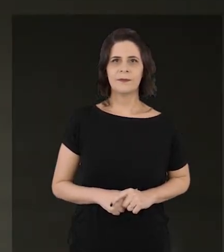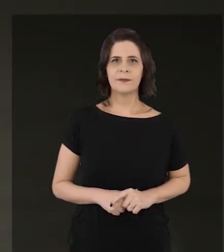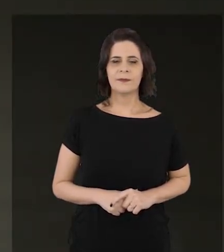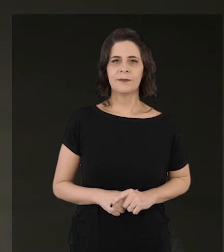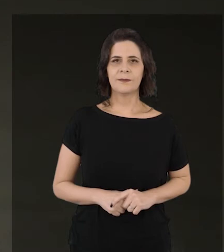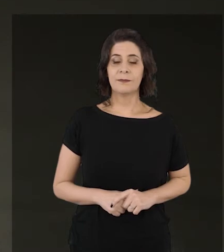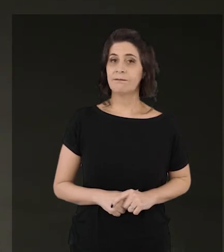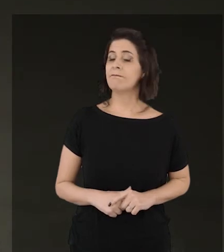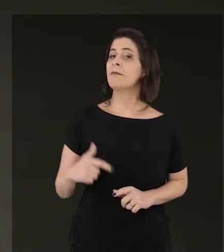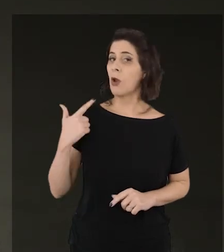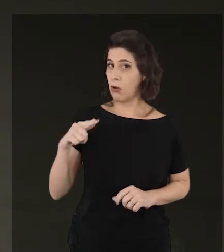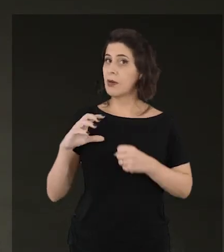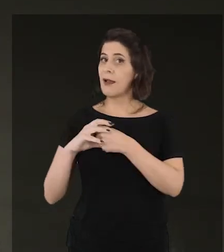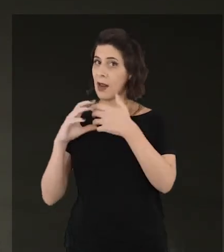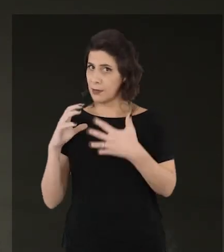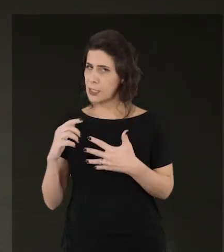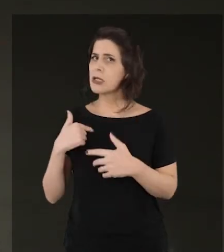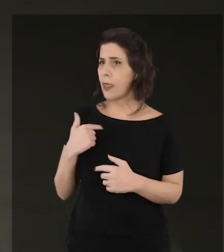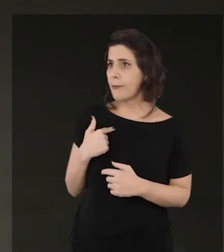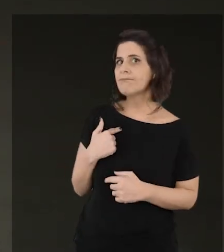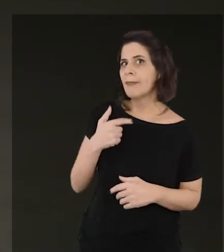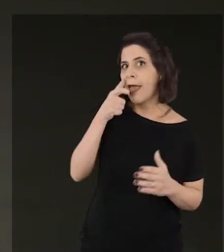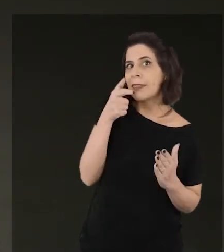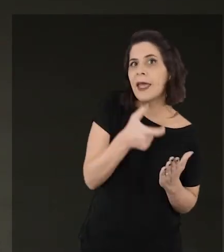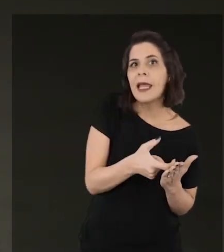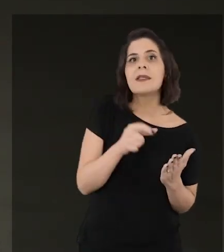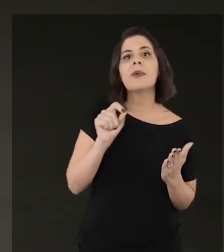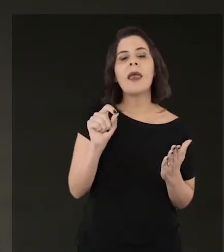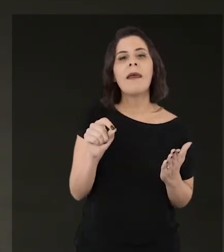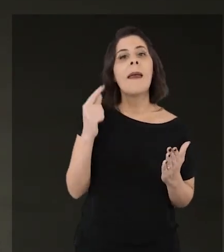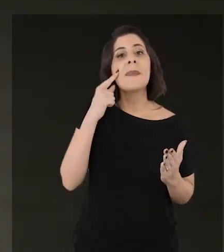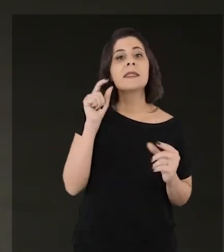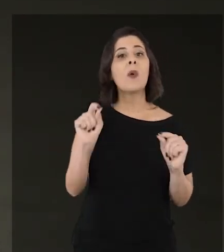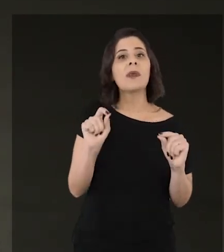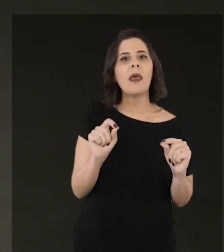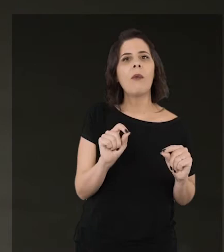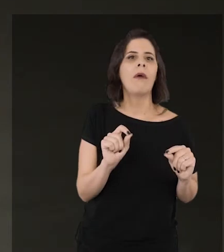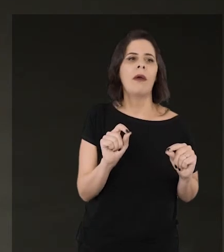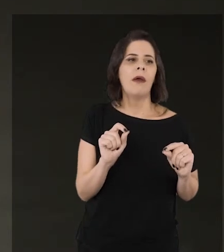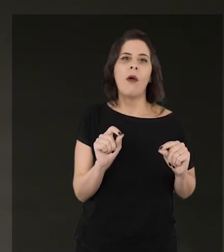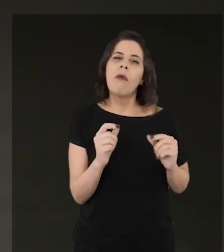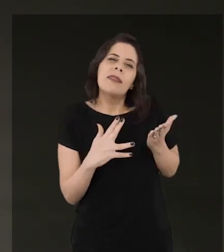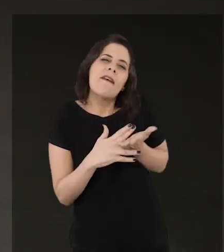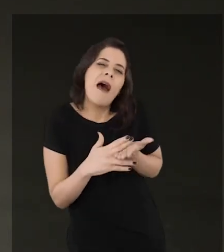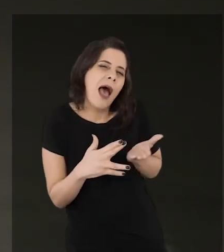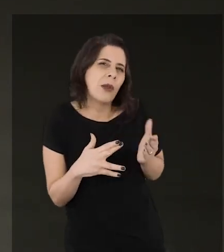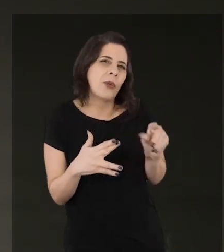And another aspect that I was very interested in is the idea of the interval or the gap. You know,